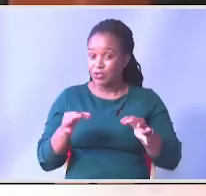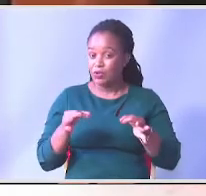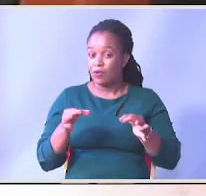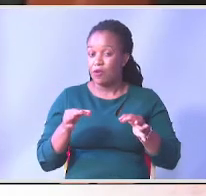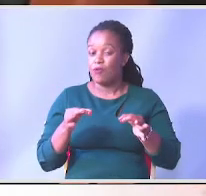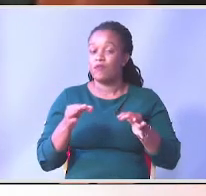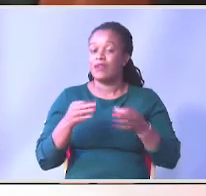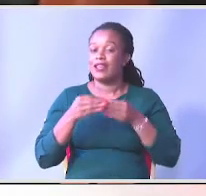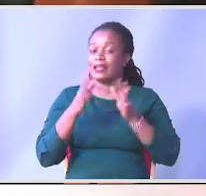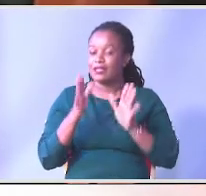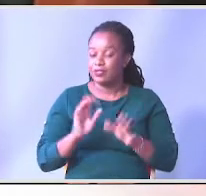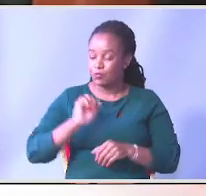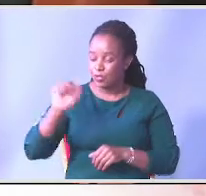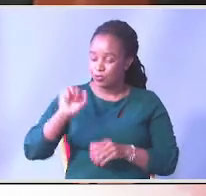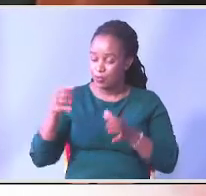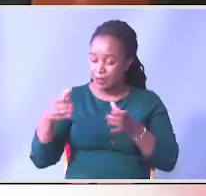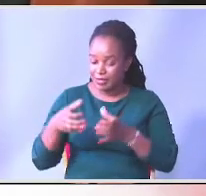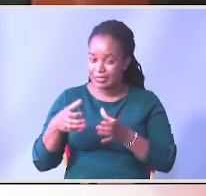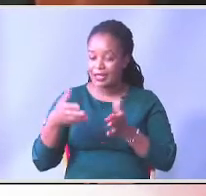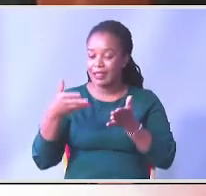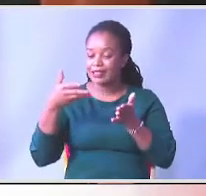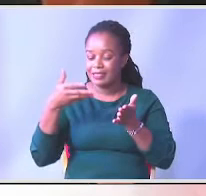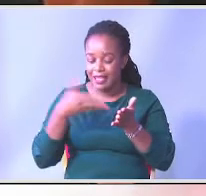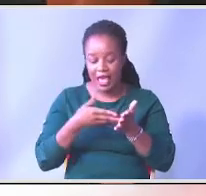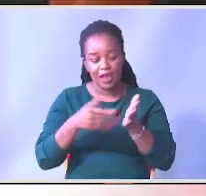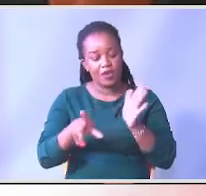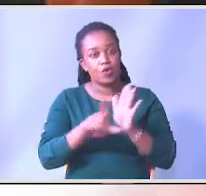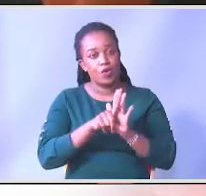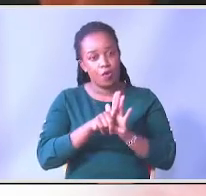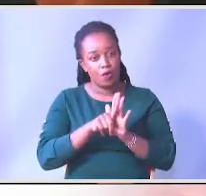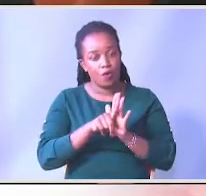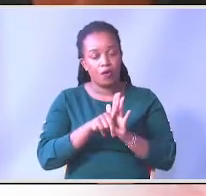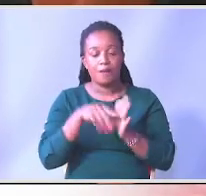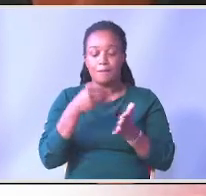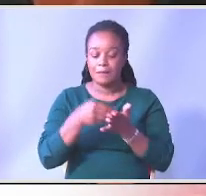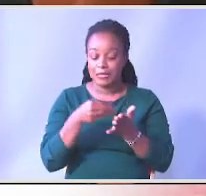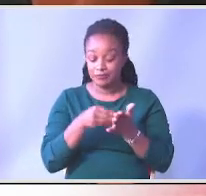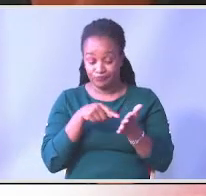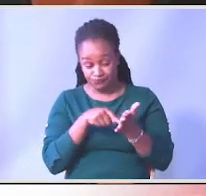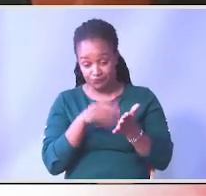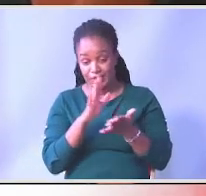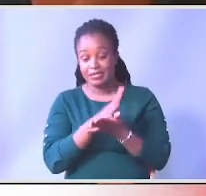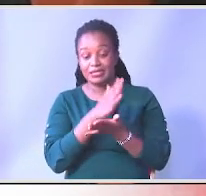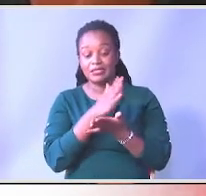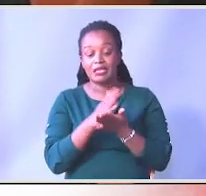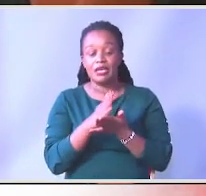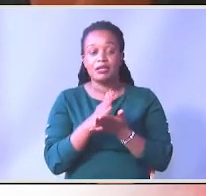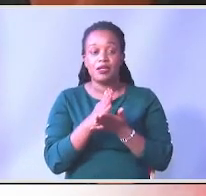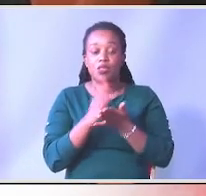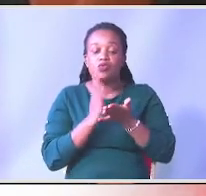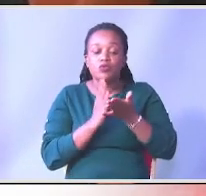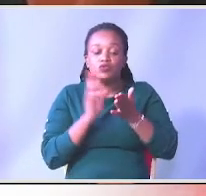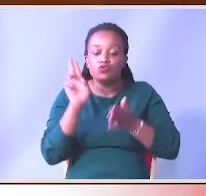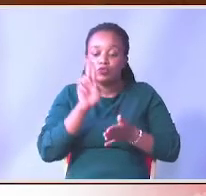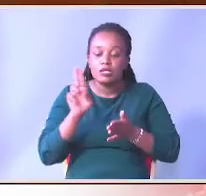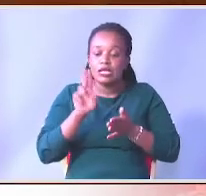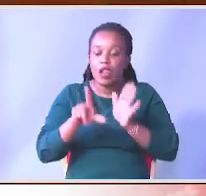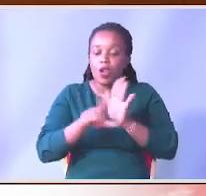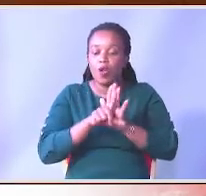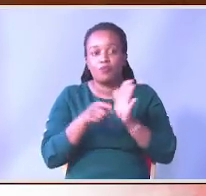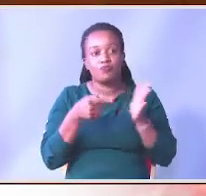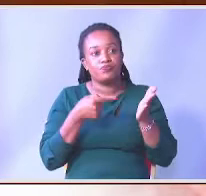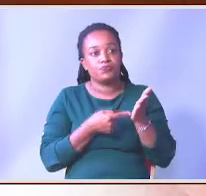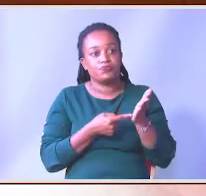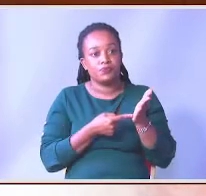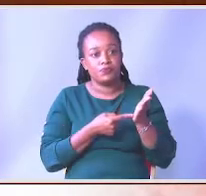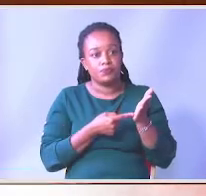It's in the law, and funds will be shared in accordance with the provisions of the law. You're being